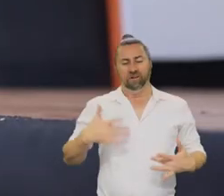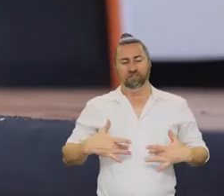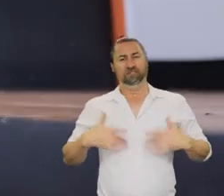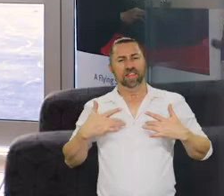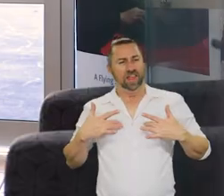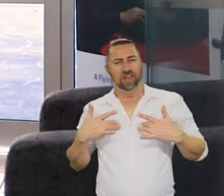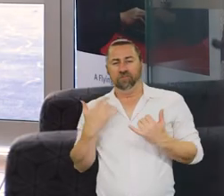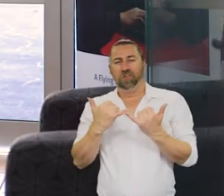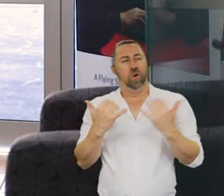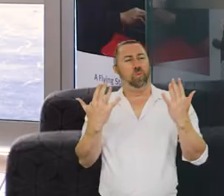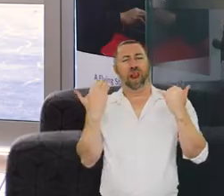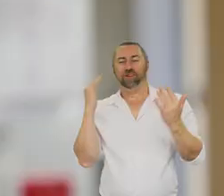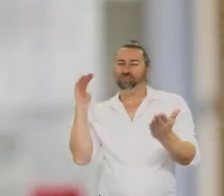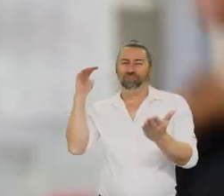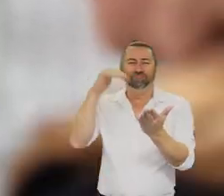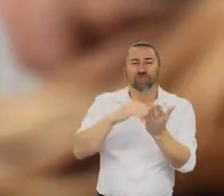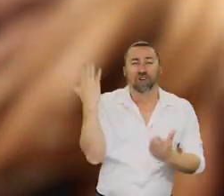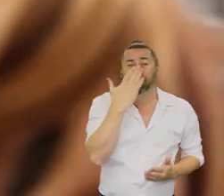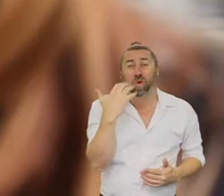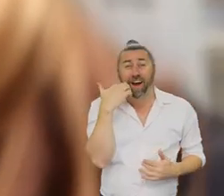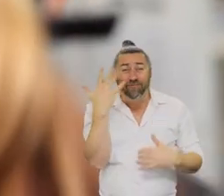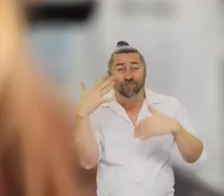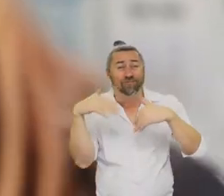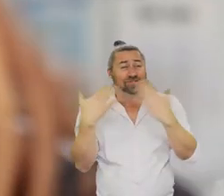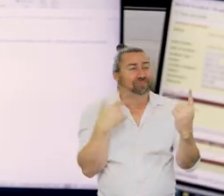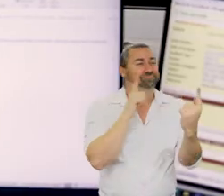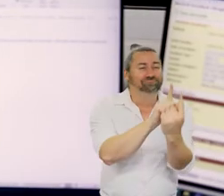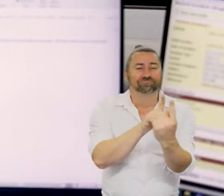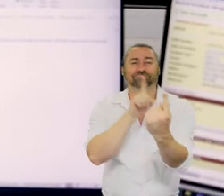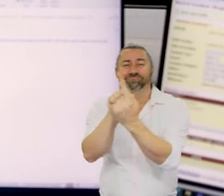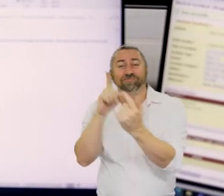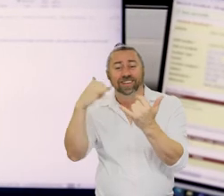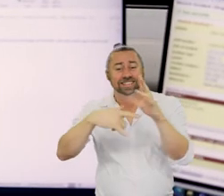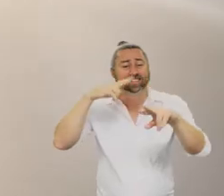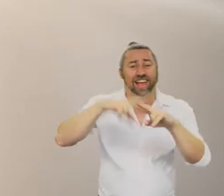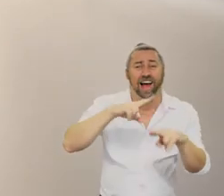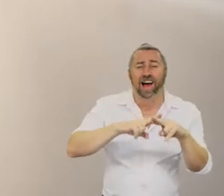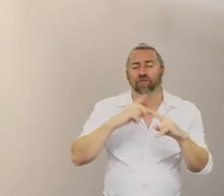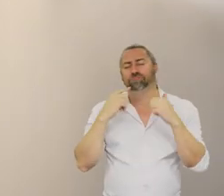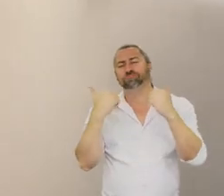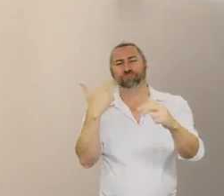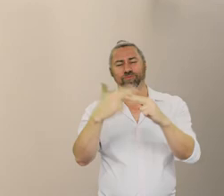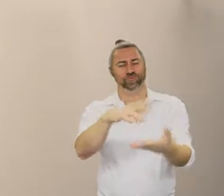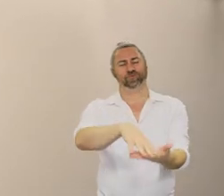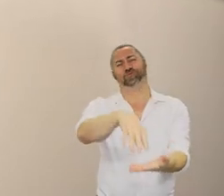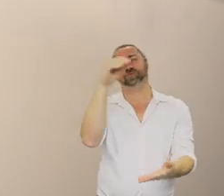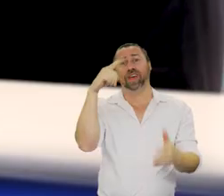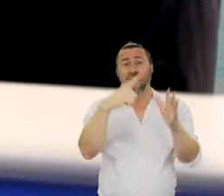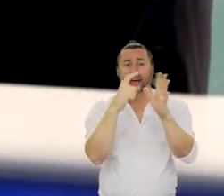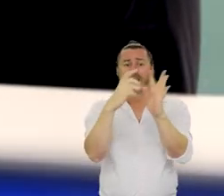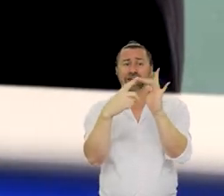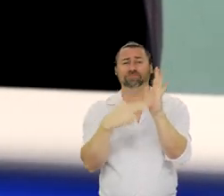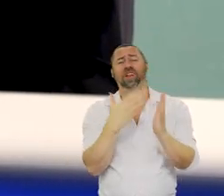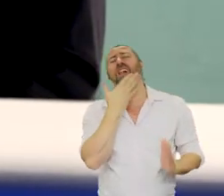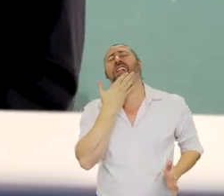I always feel so welcome when I come to school every day. All the staff are encouraging to the students